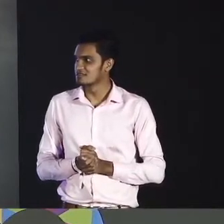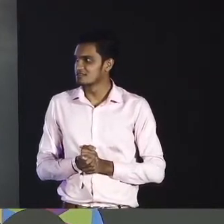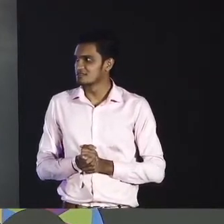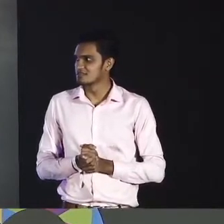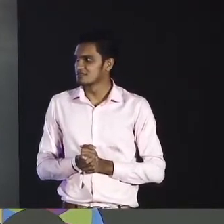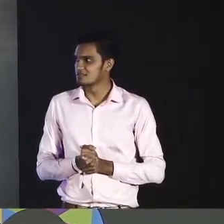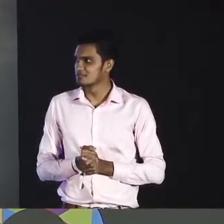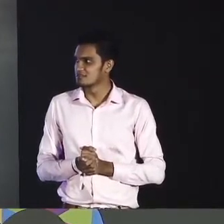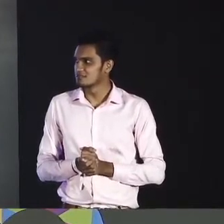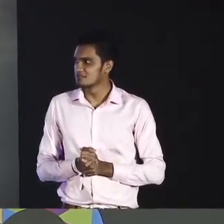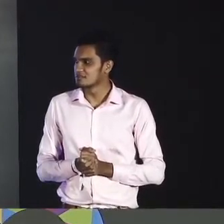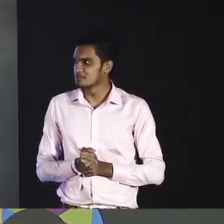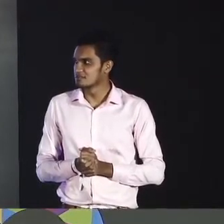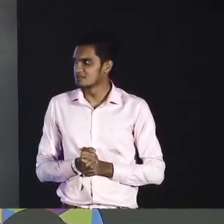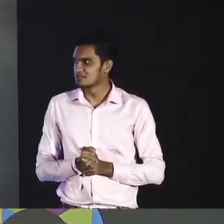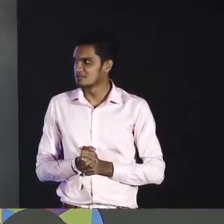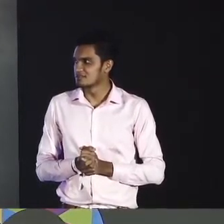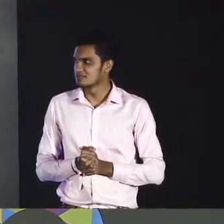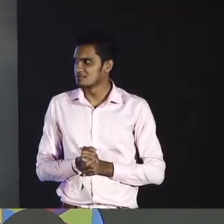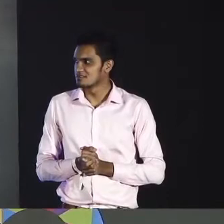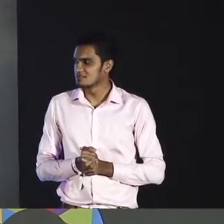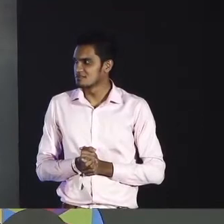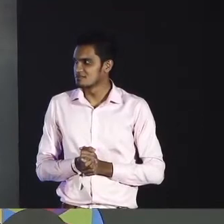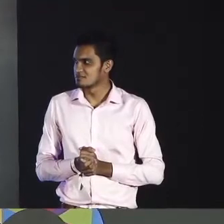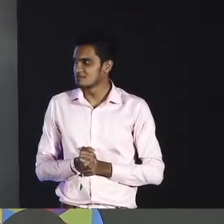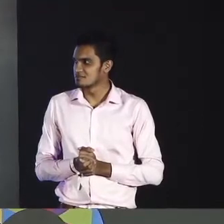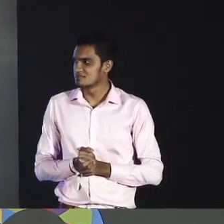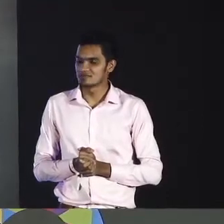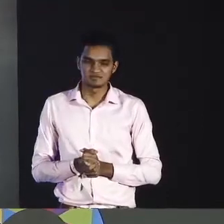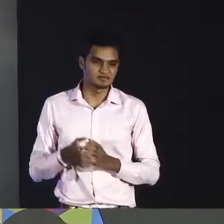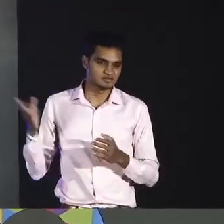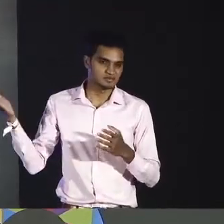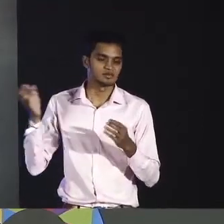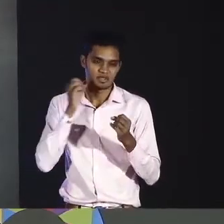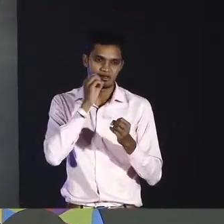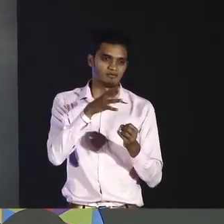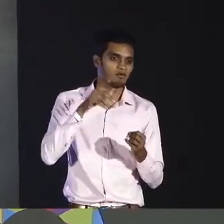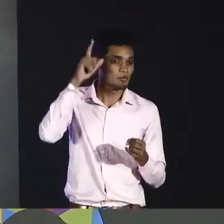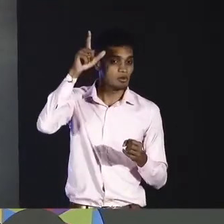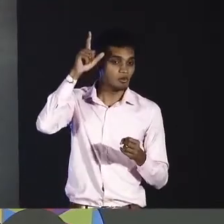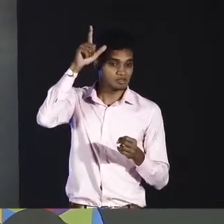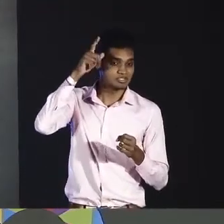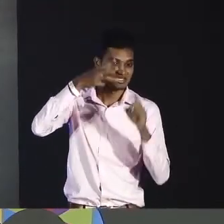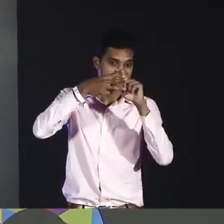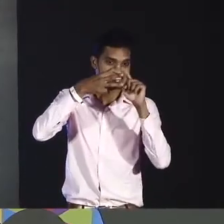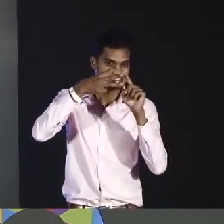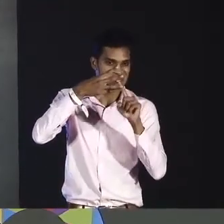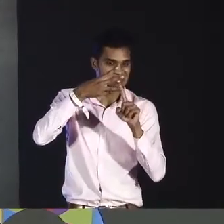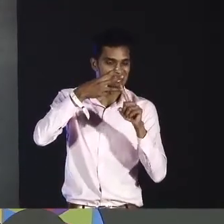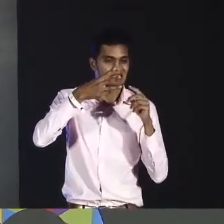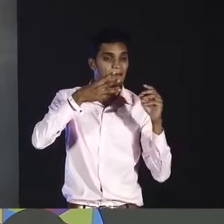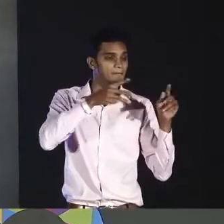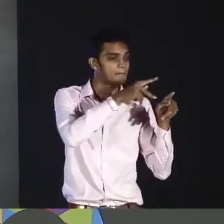fact, Patanjali in this Yoga Sutra says that there are three types of logical assumptions which we make. The tarka,